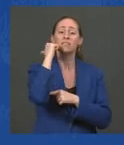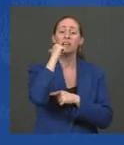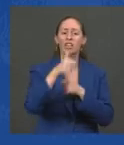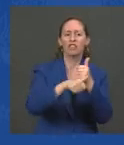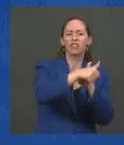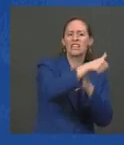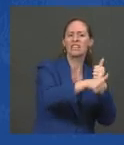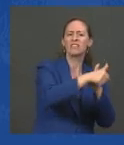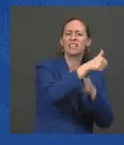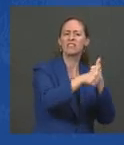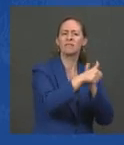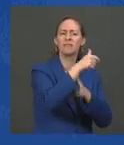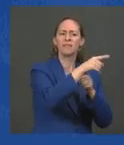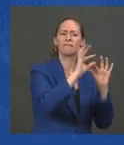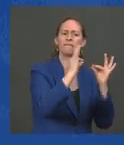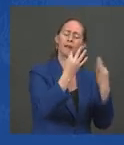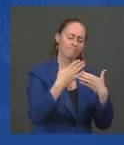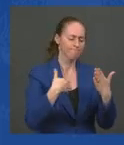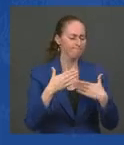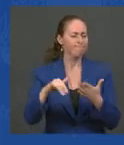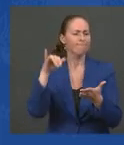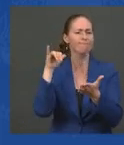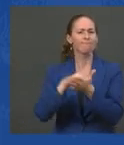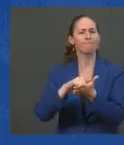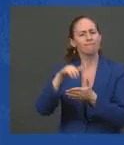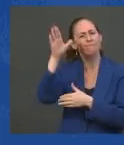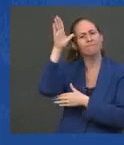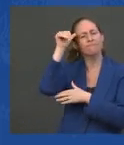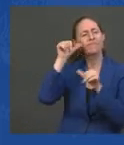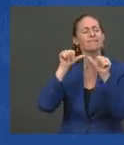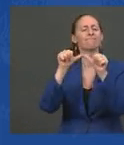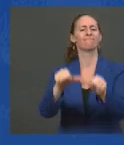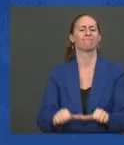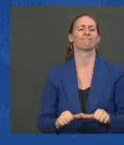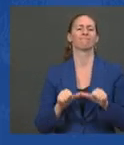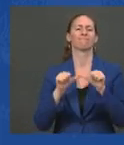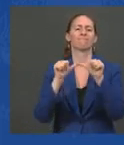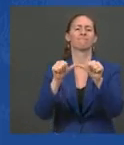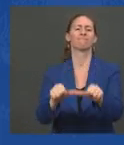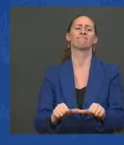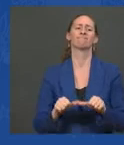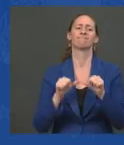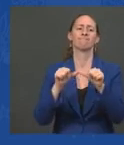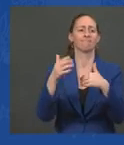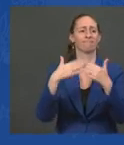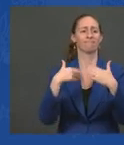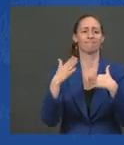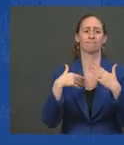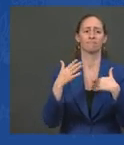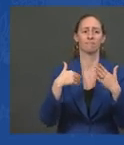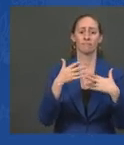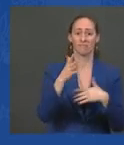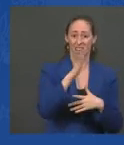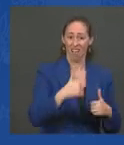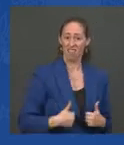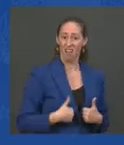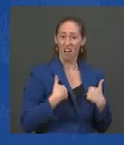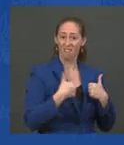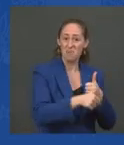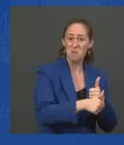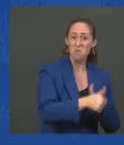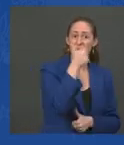He pushed even as his very life was in jeopardy.